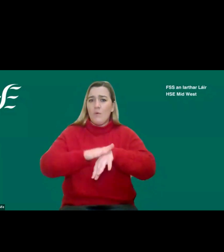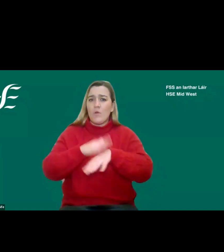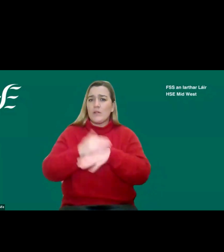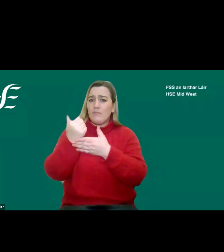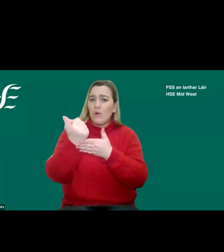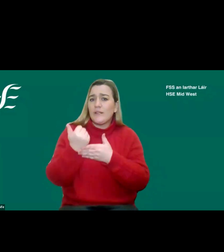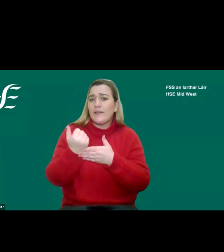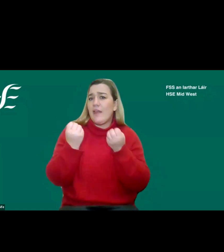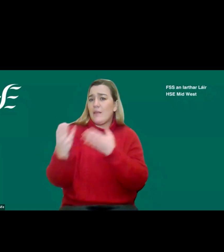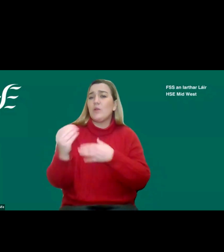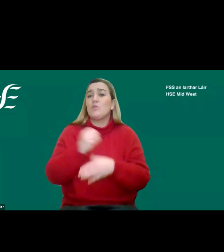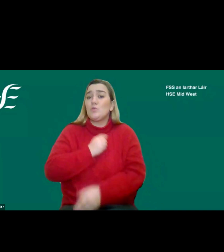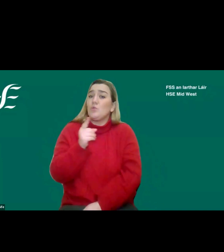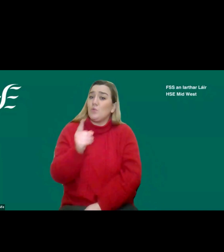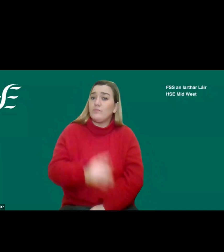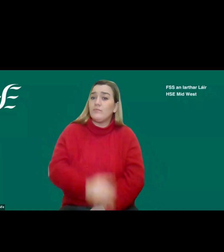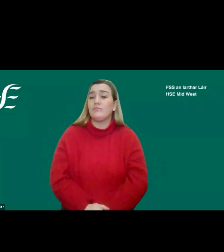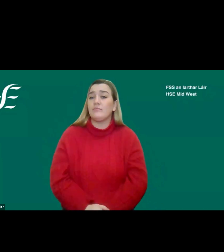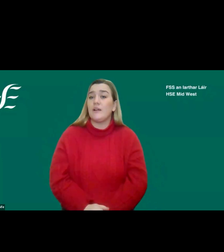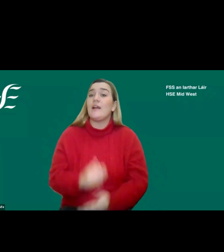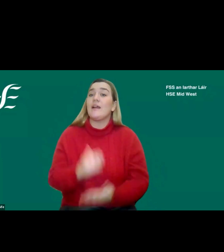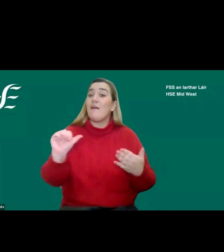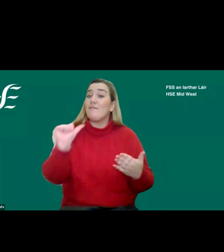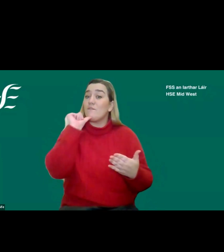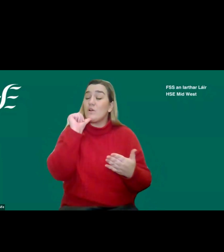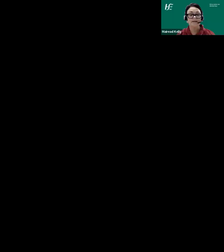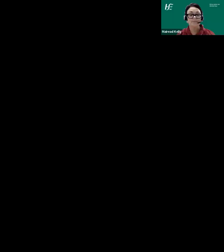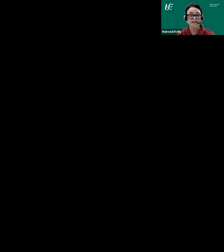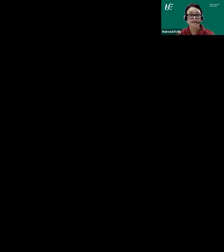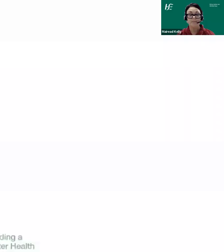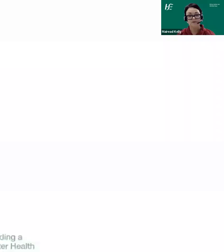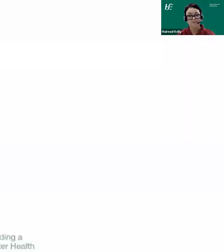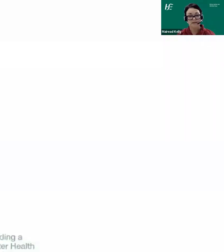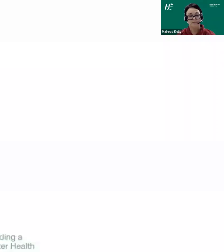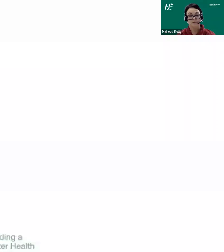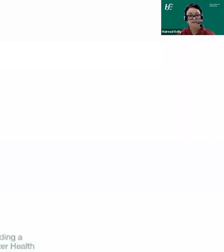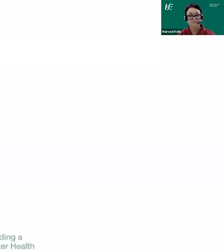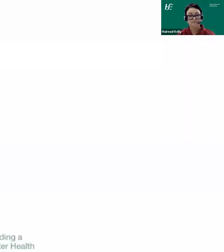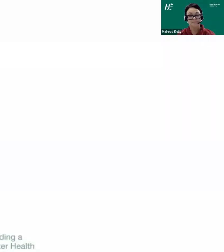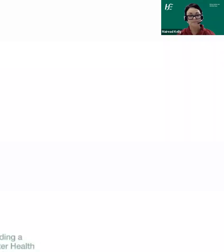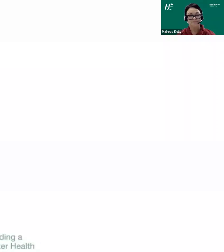to you. So we now have our first community contributor video telling me about your